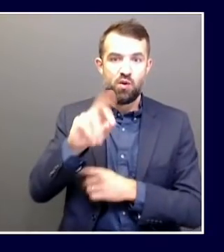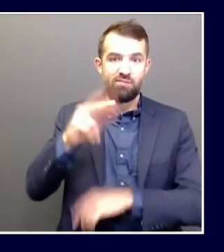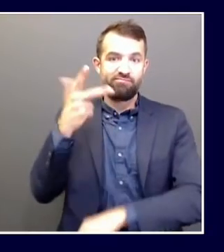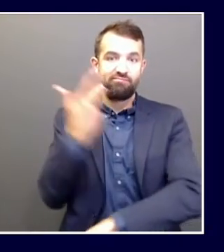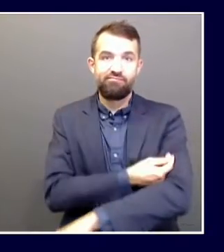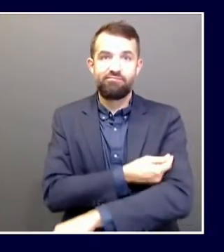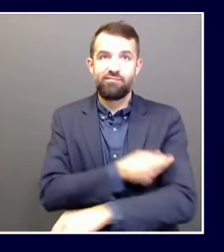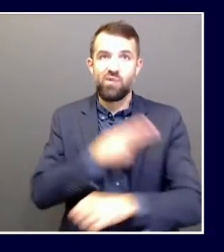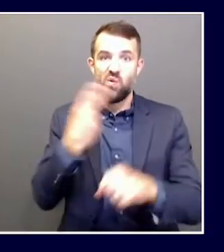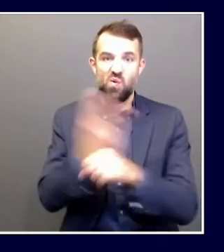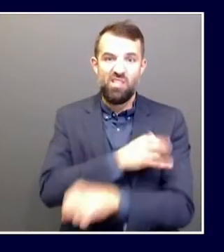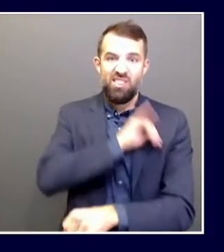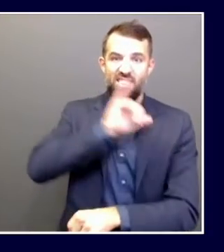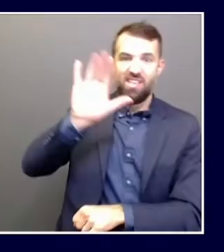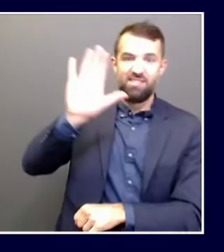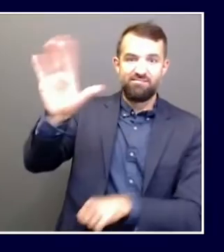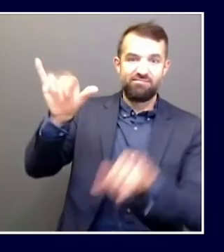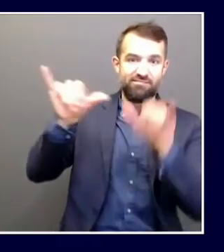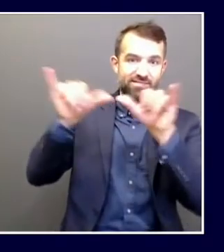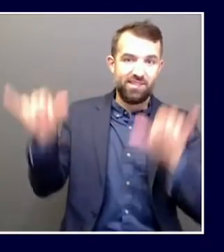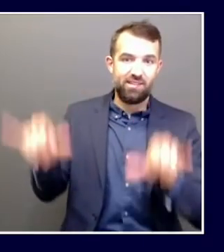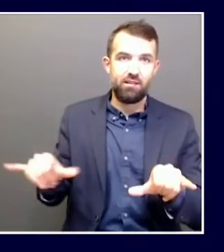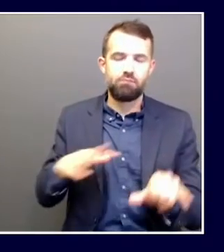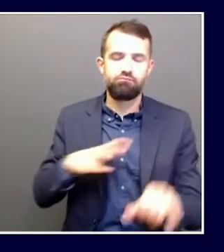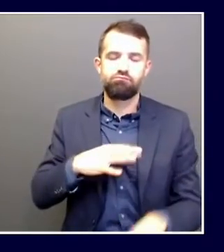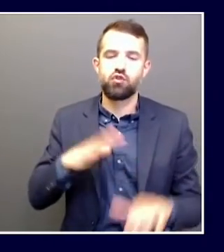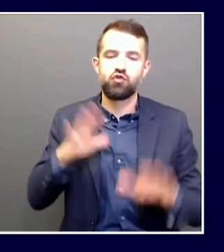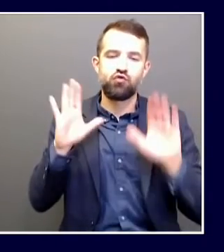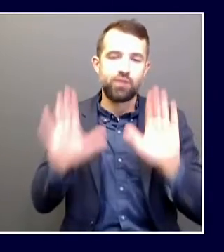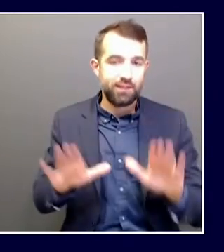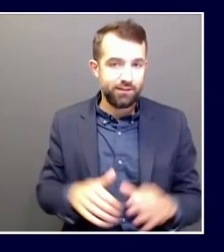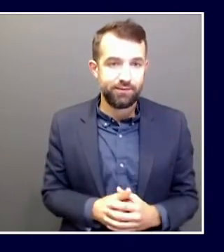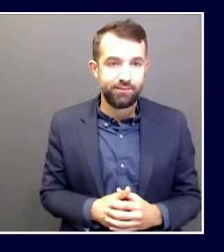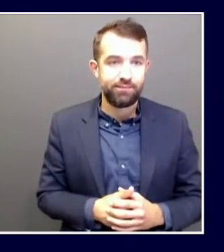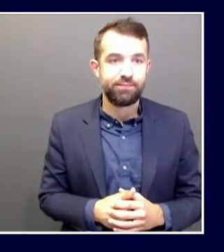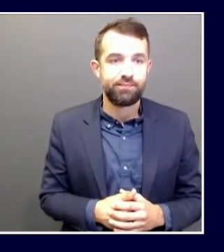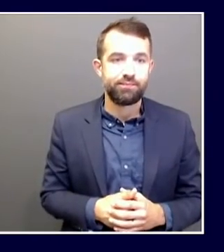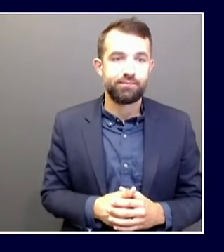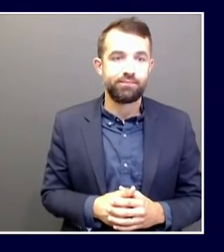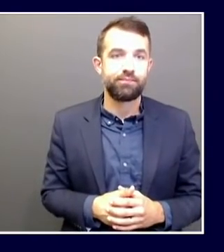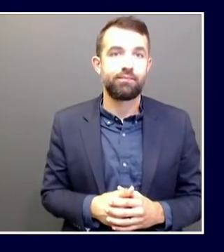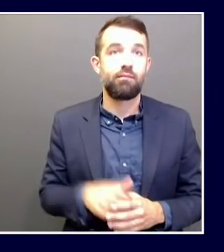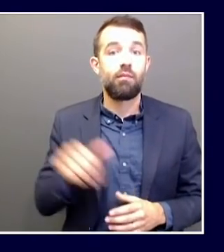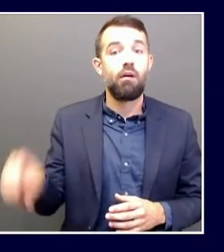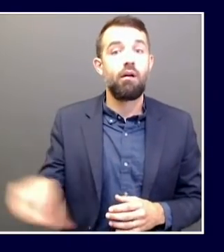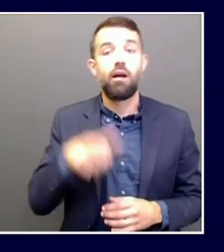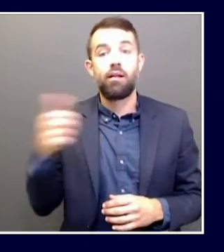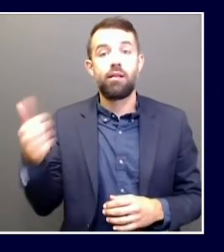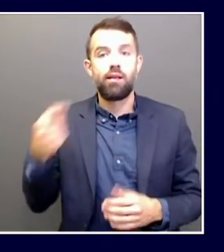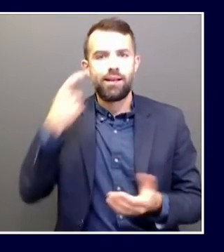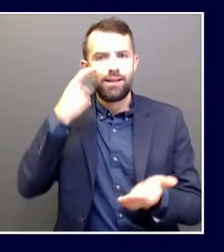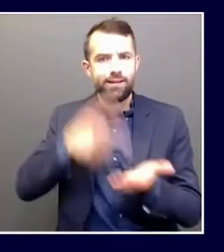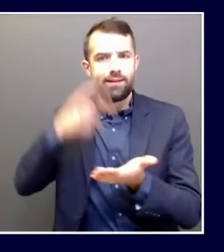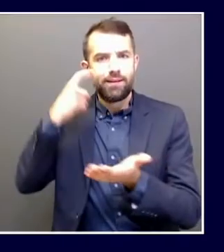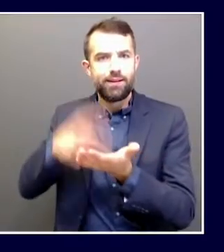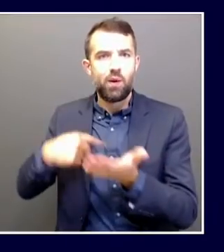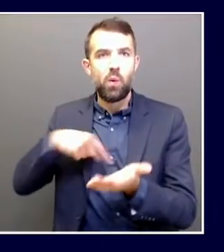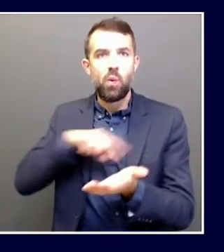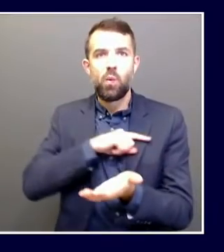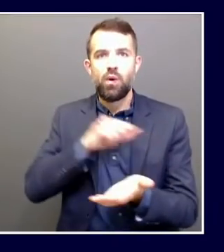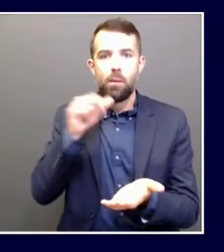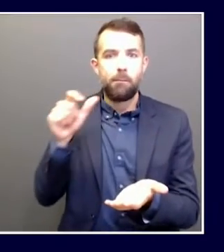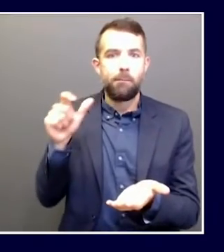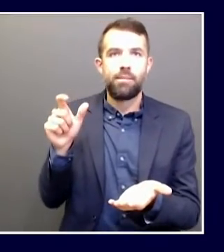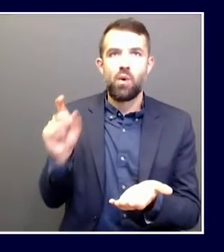Mel, was we very quickly moved away from a need to schedule people and moved pretty quickly to a walk-in